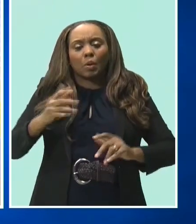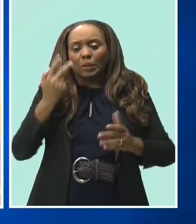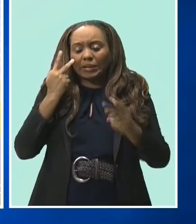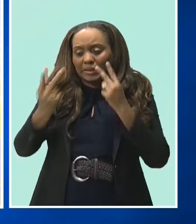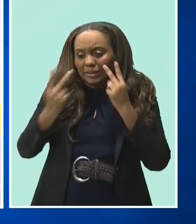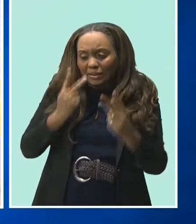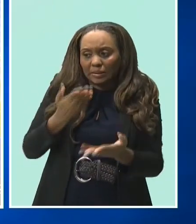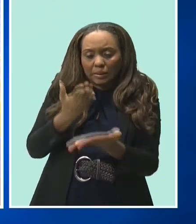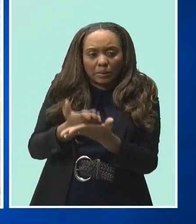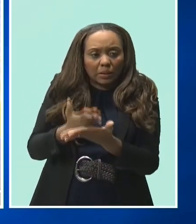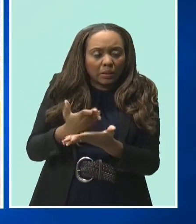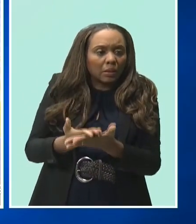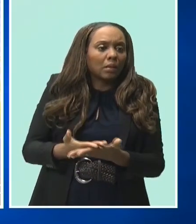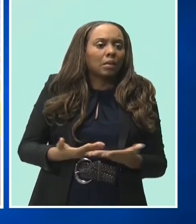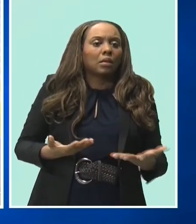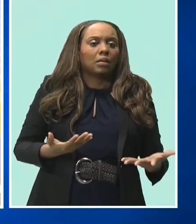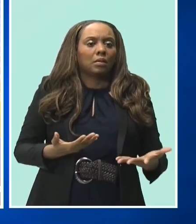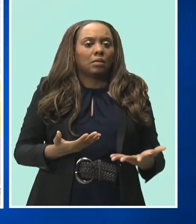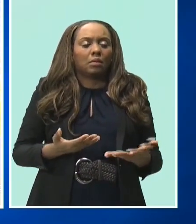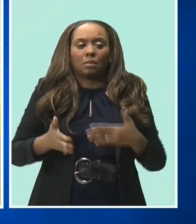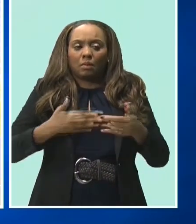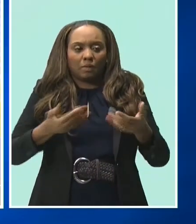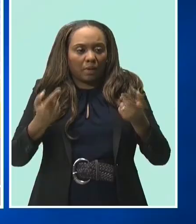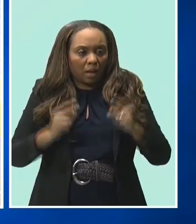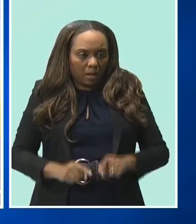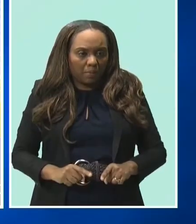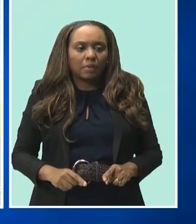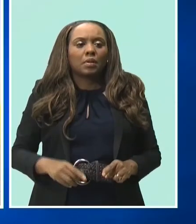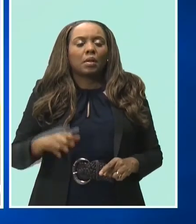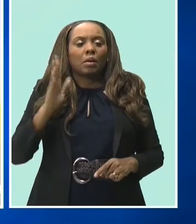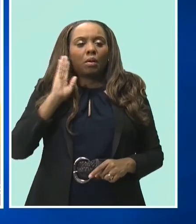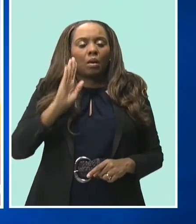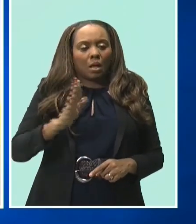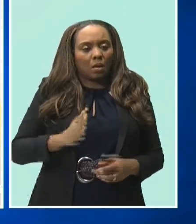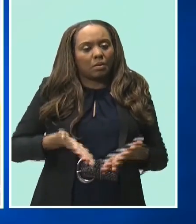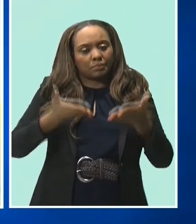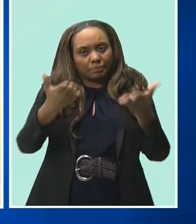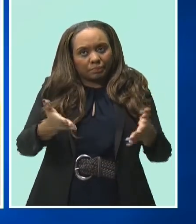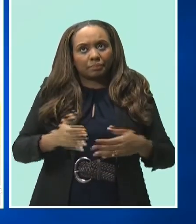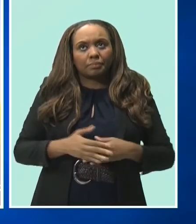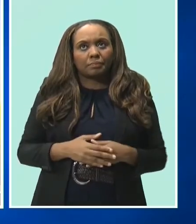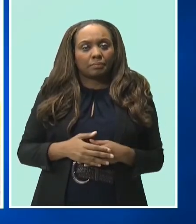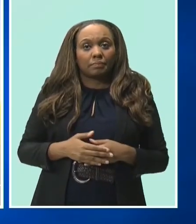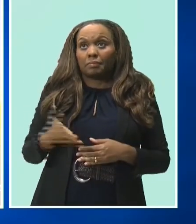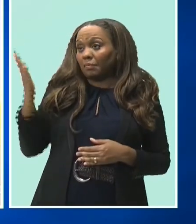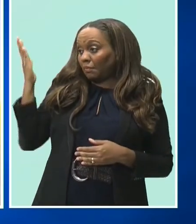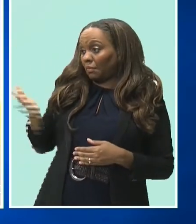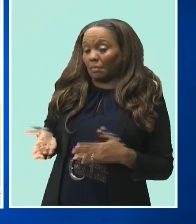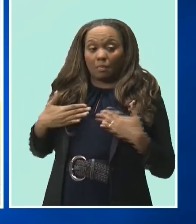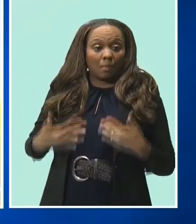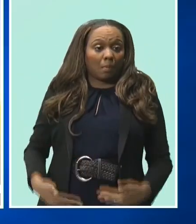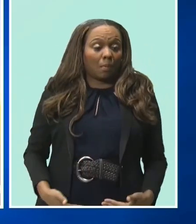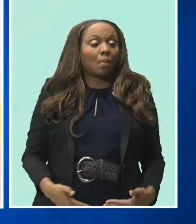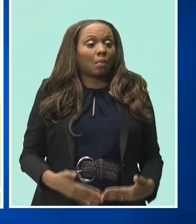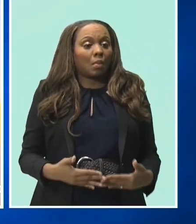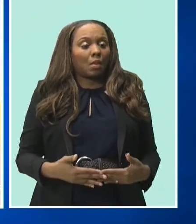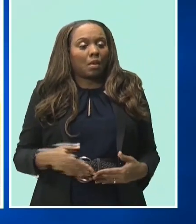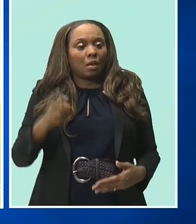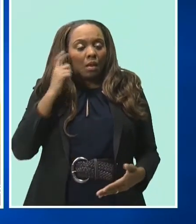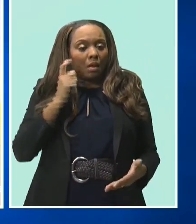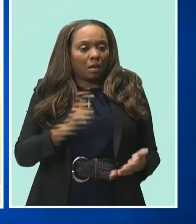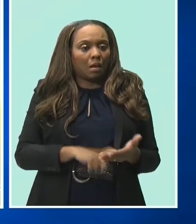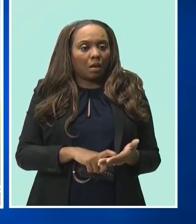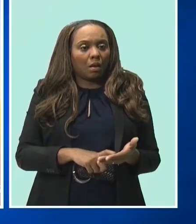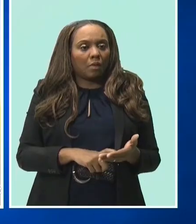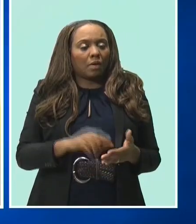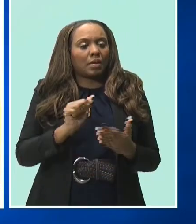and wherever it takes us, that is where we should go. The lifeless body of Bruce Greenaway, who lived in Falmouth, was found in Indian Creek